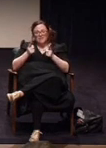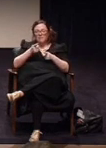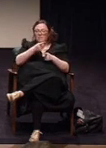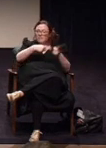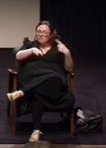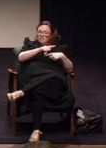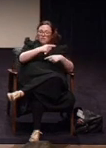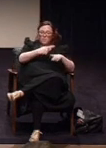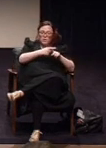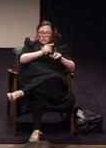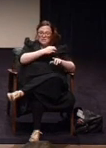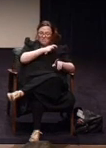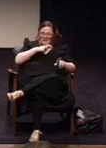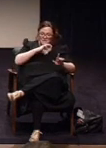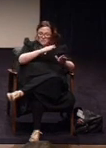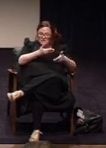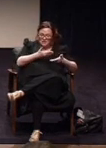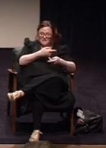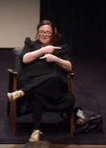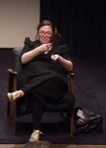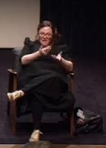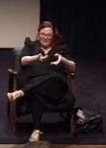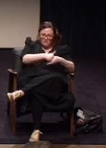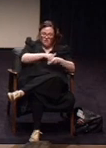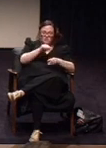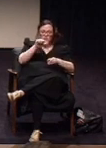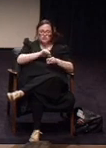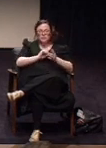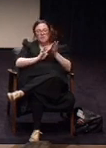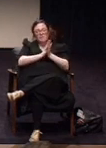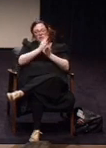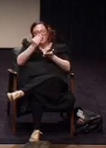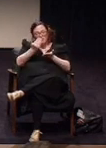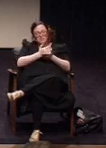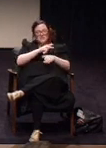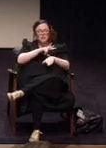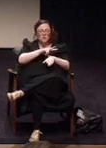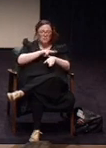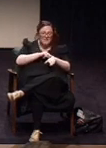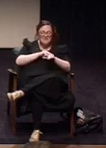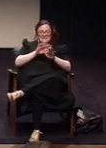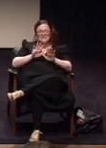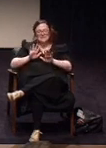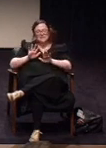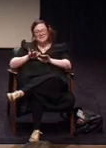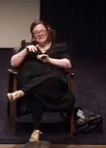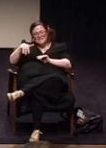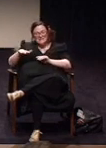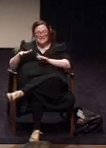from the emergency medical services, from the fire rescue services, from the police, sea air rescue, of course.